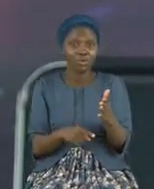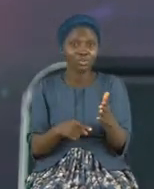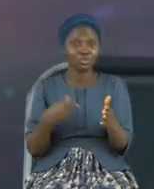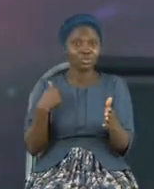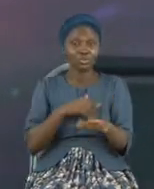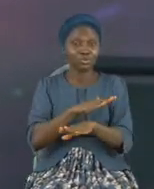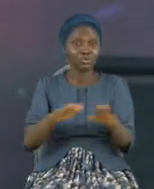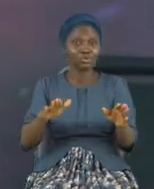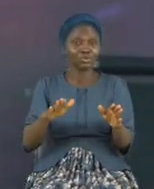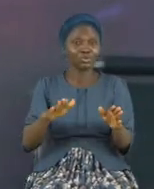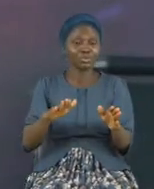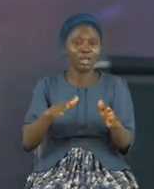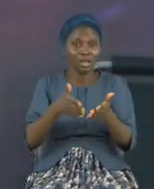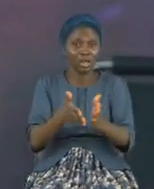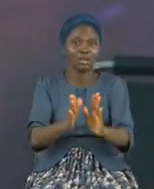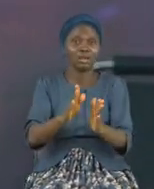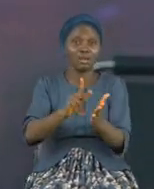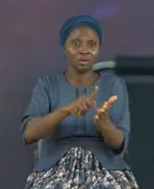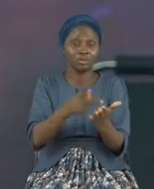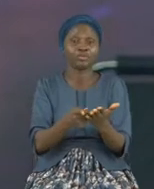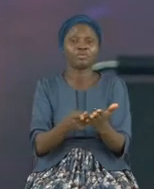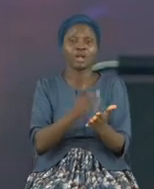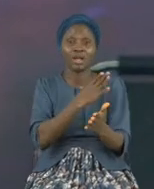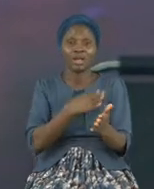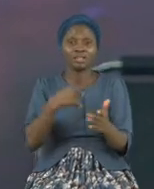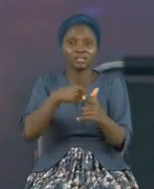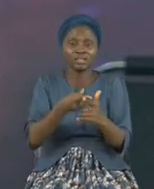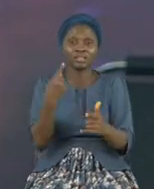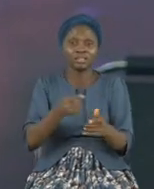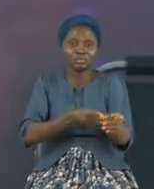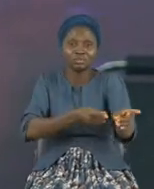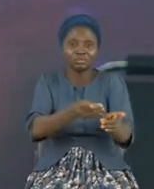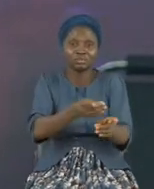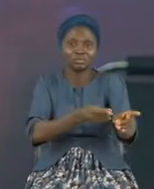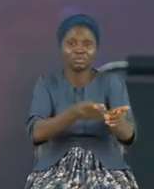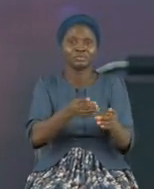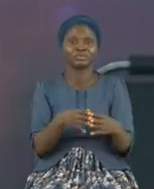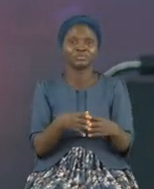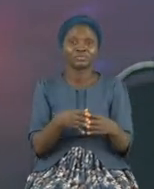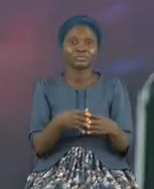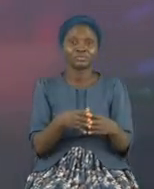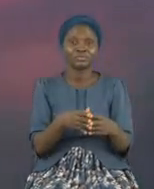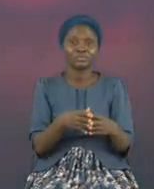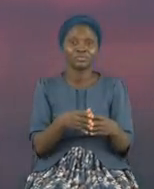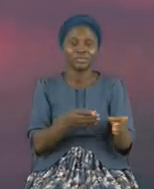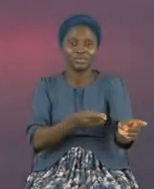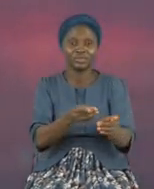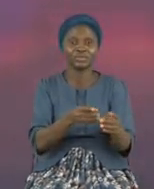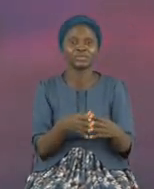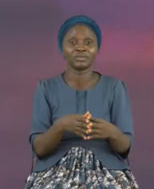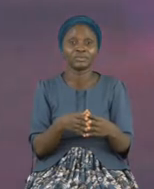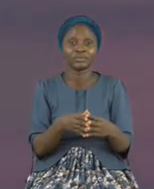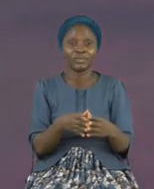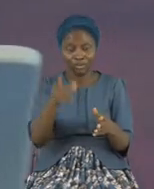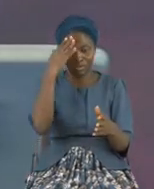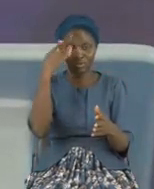approve. And they're domineering. They have such a bully figure that, you know, the pastor, if he yields